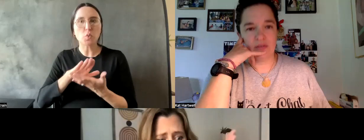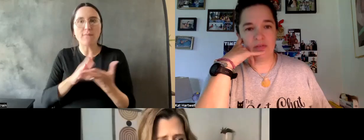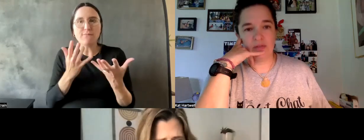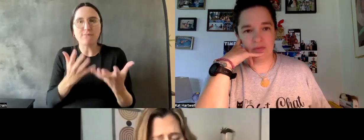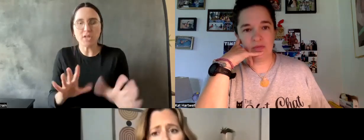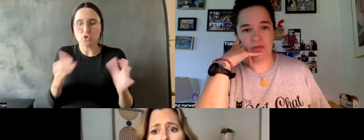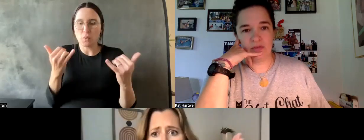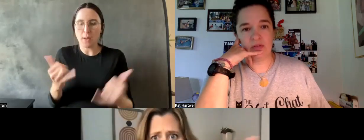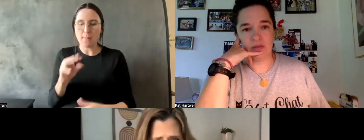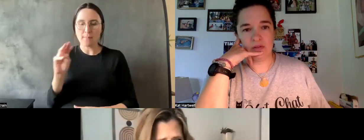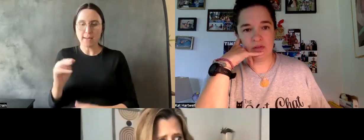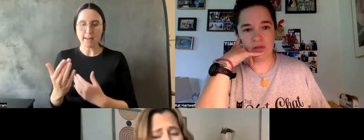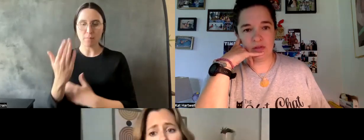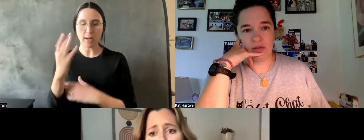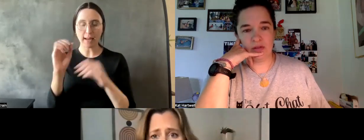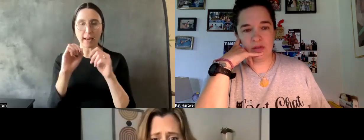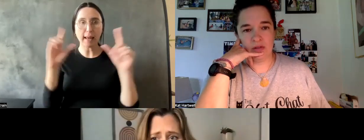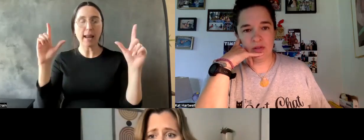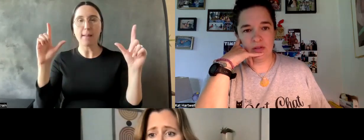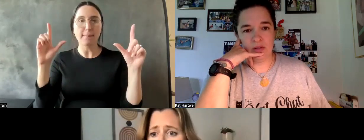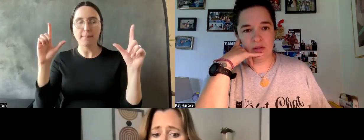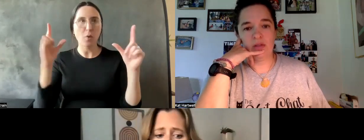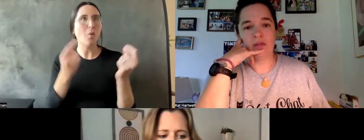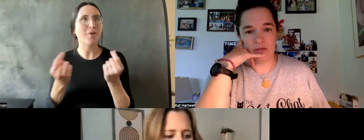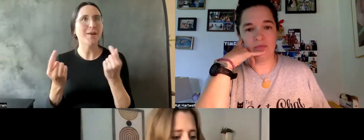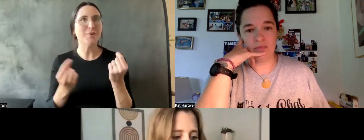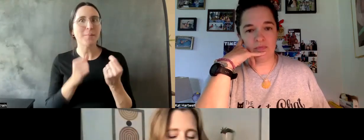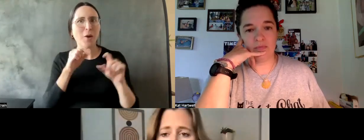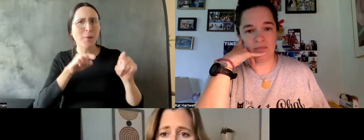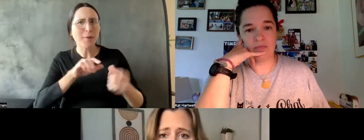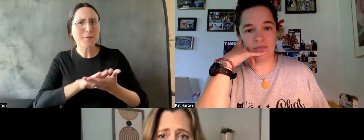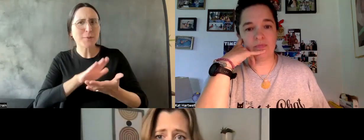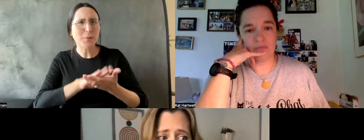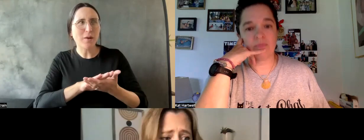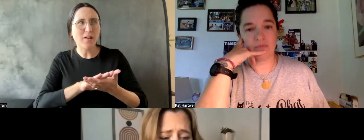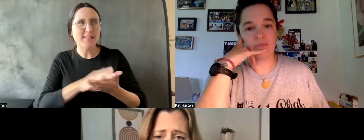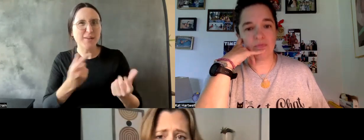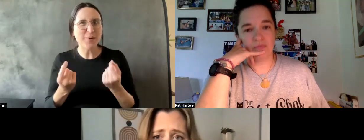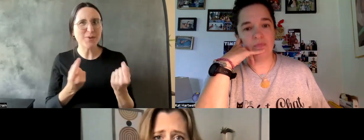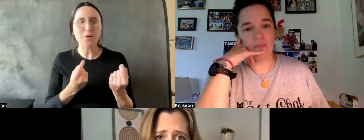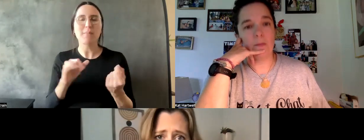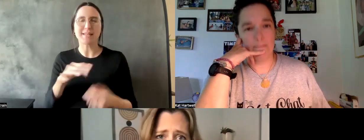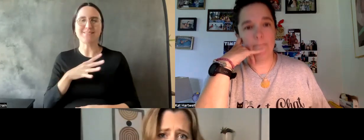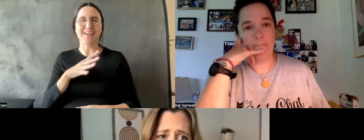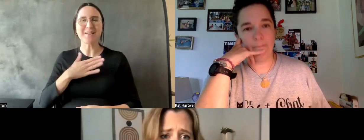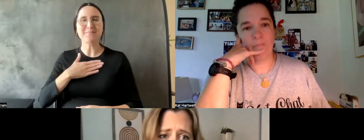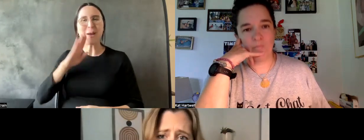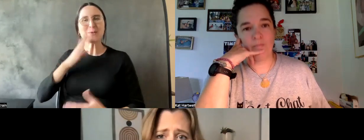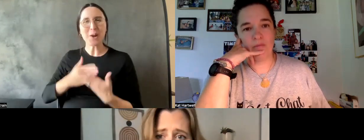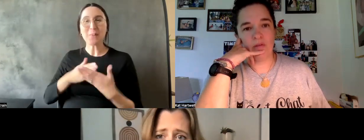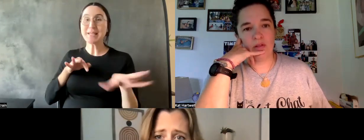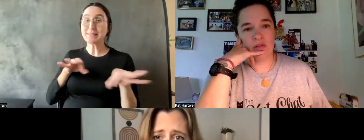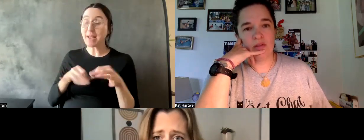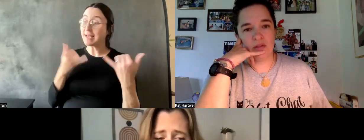dressed, getting in the car and showing up here with my teachers, but I mean, we'll just tell her, be like, hey, it's